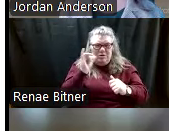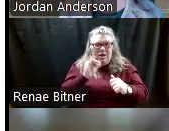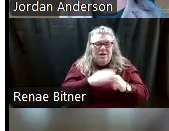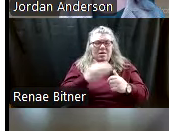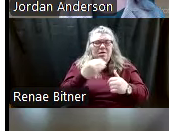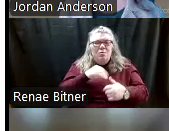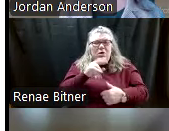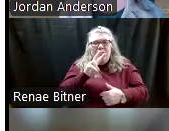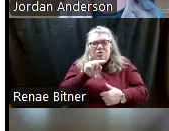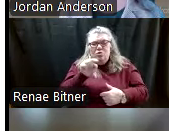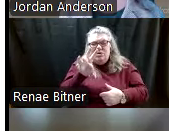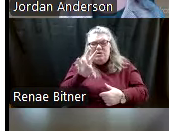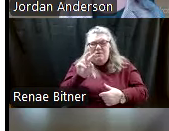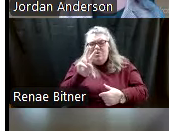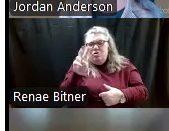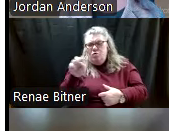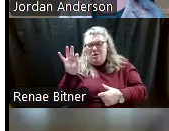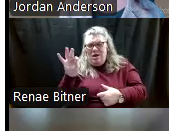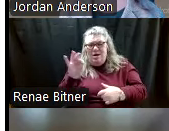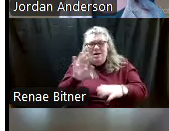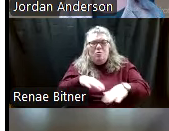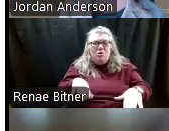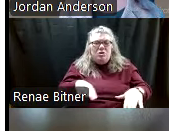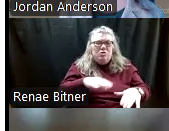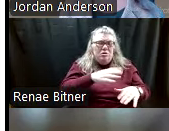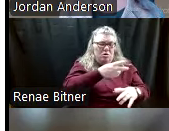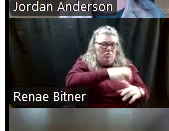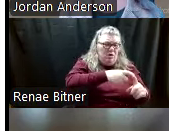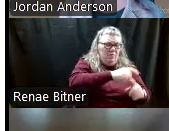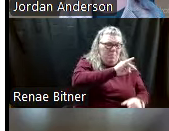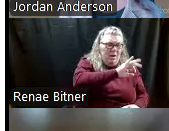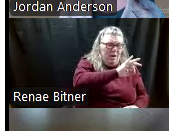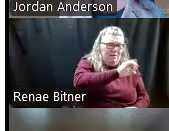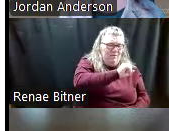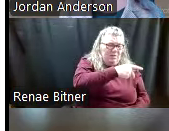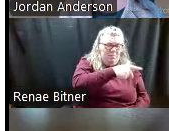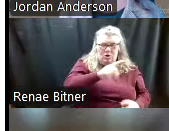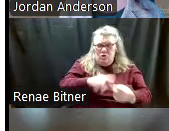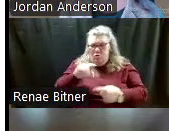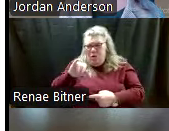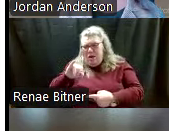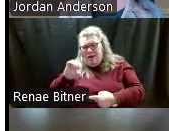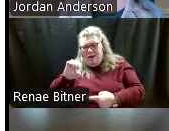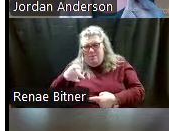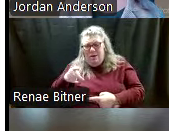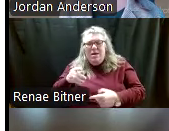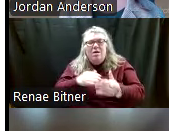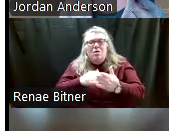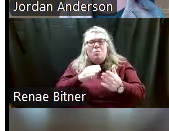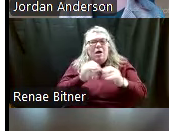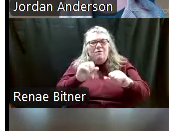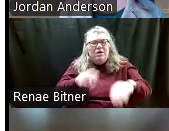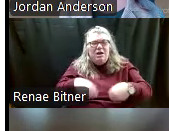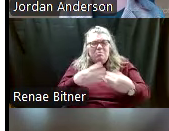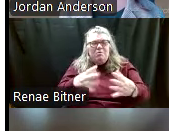2-7-2-9 meetings when kiddos are transitioning from their IFSPs into their IEPs. We are often able to provide